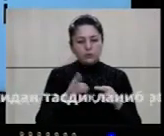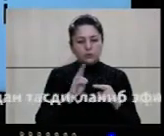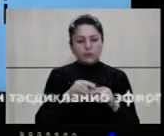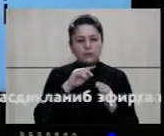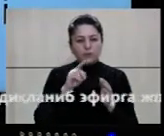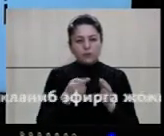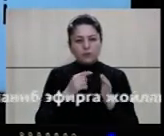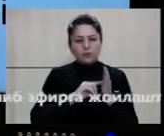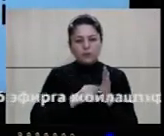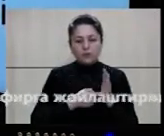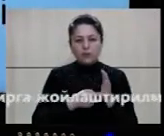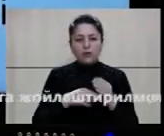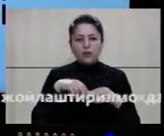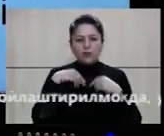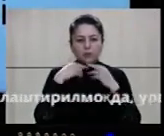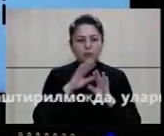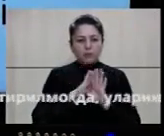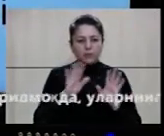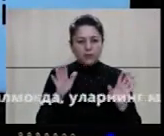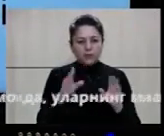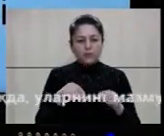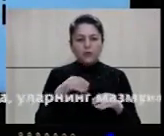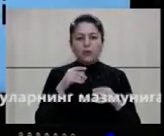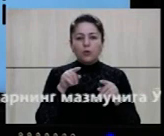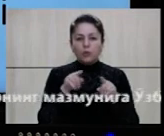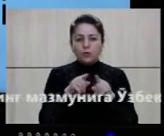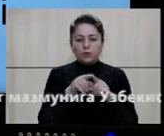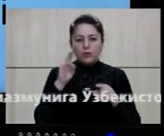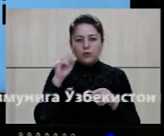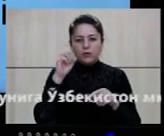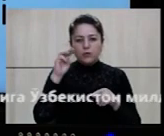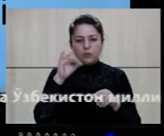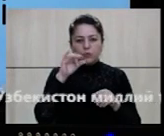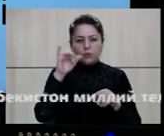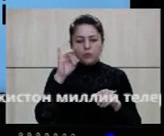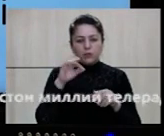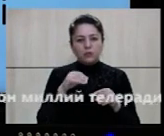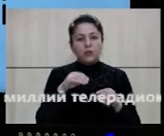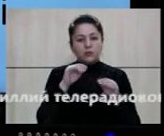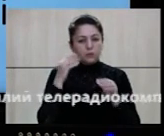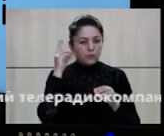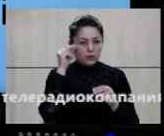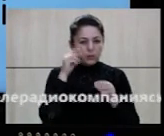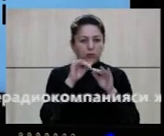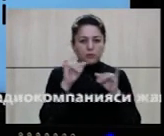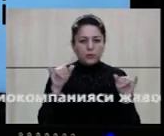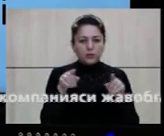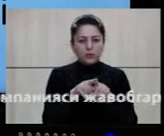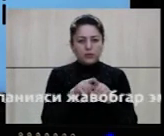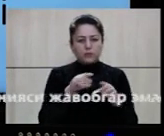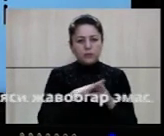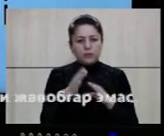virgullarga e'tibor bermay, xuddi natural sonlarni ko'paytirgandek ko'paytirib olamiz. Keyin esa